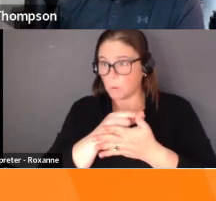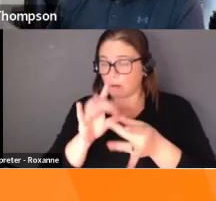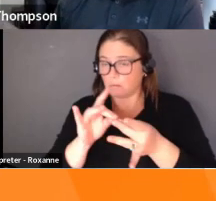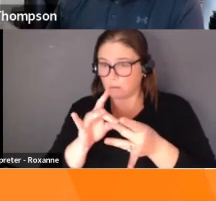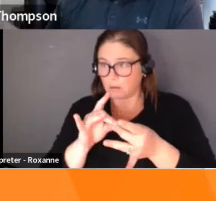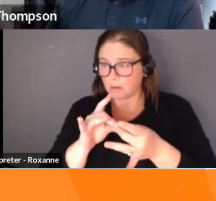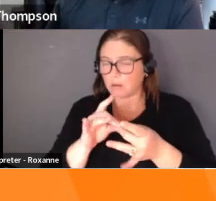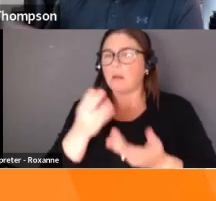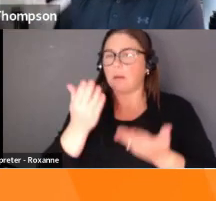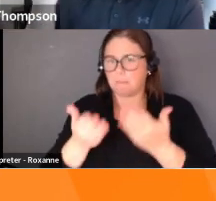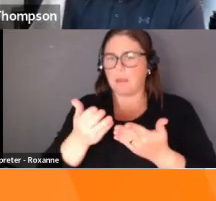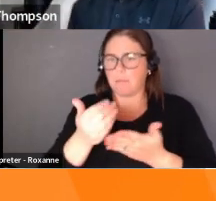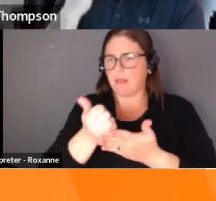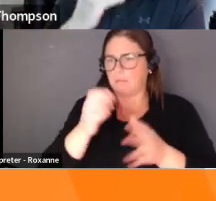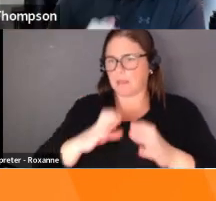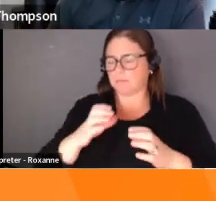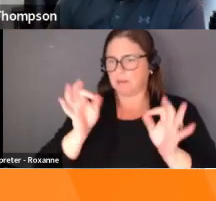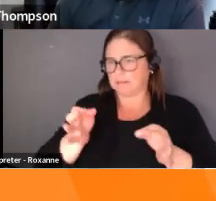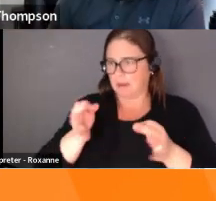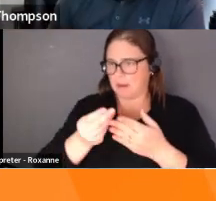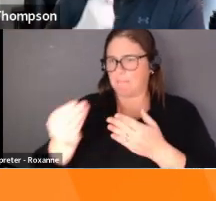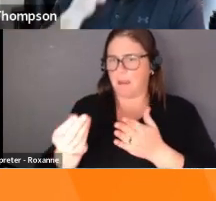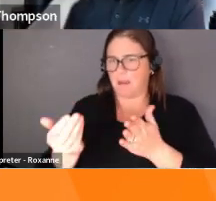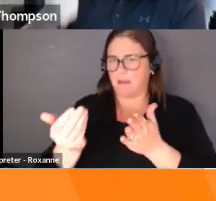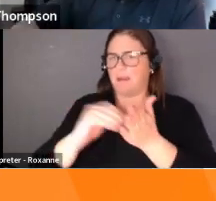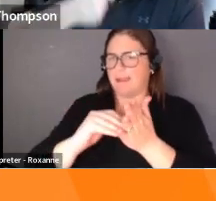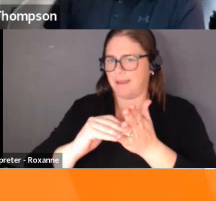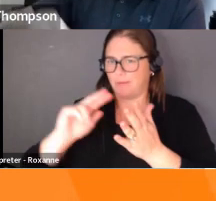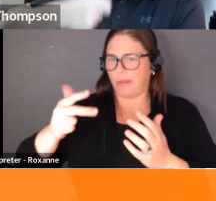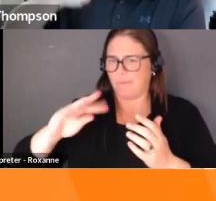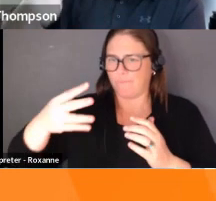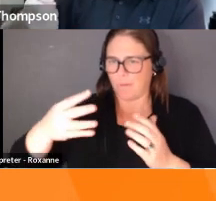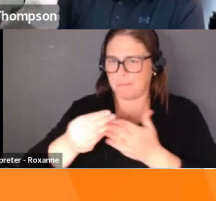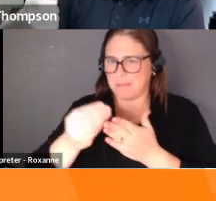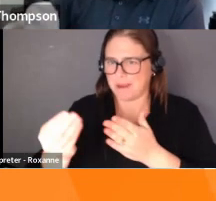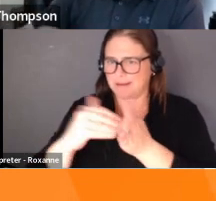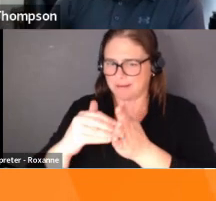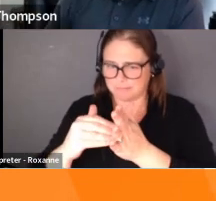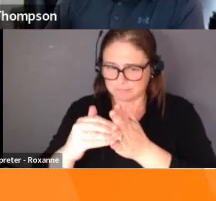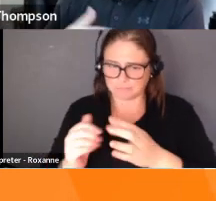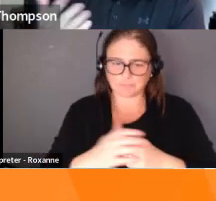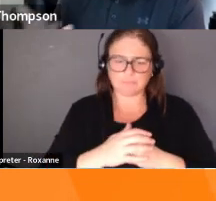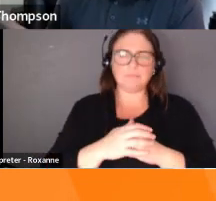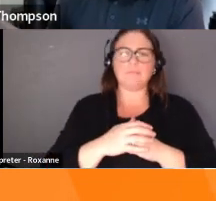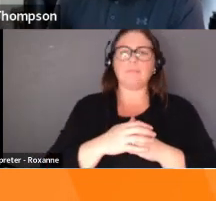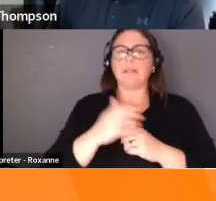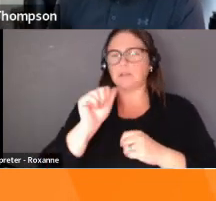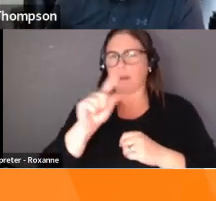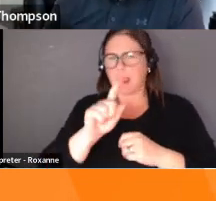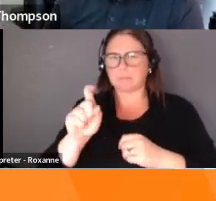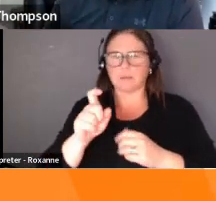to buy it again. And so advertising on Amazon, we want to bet with 10s and 20s. But